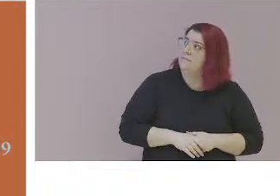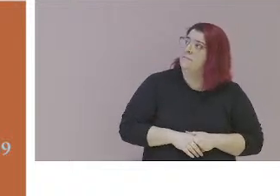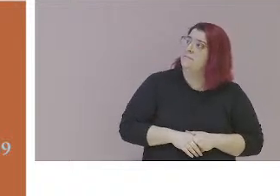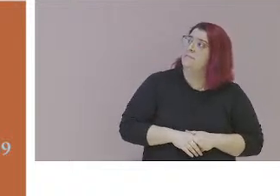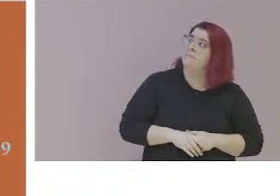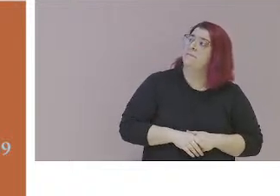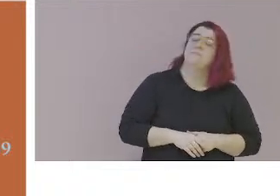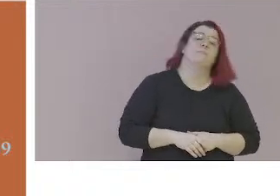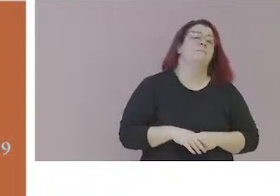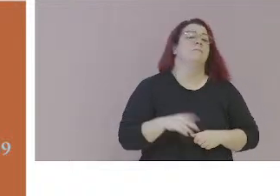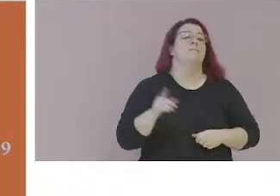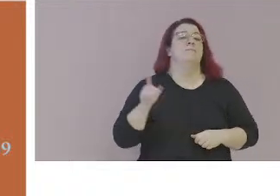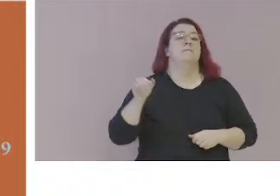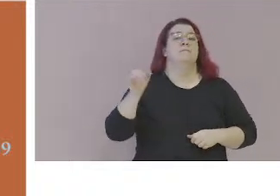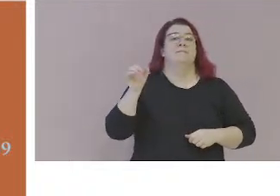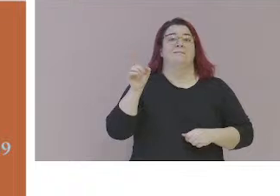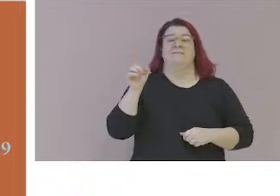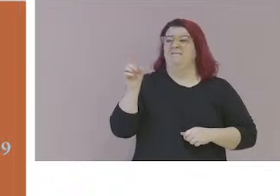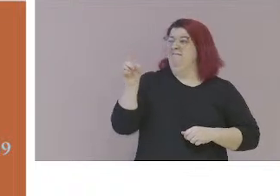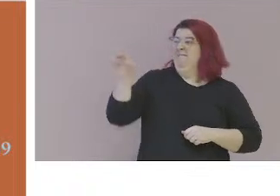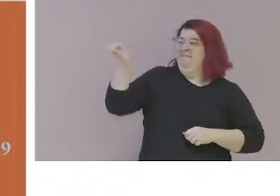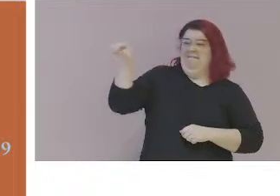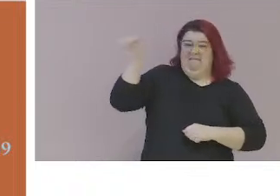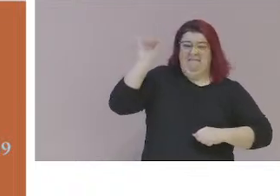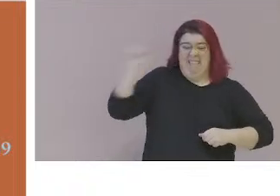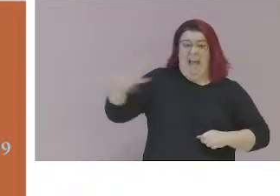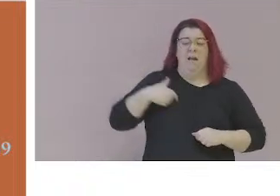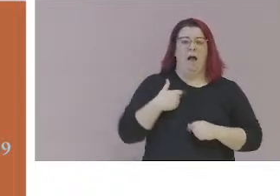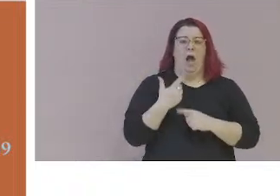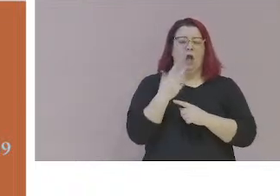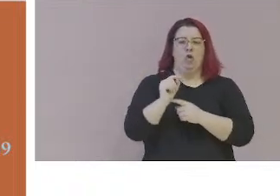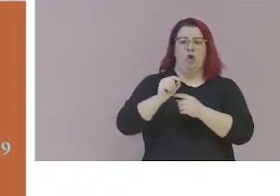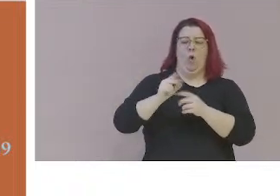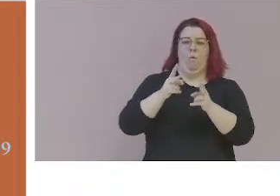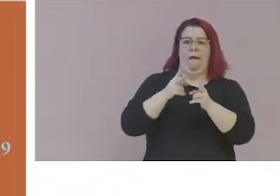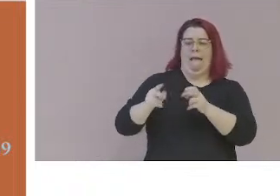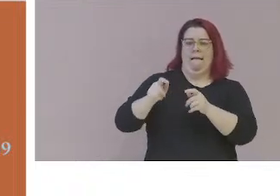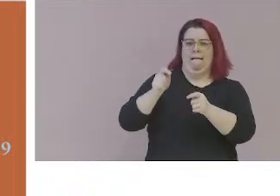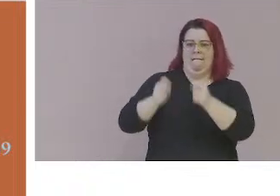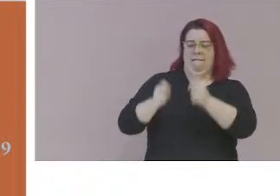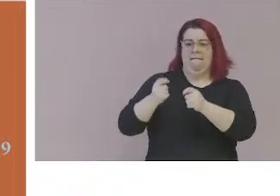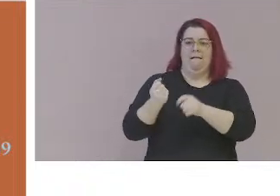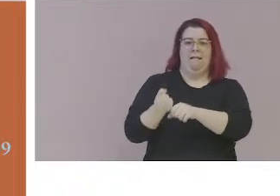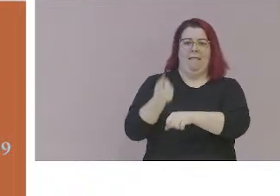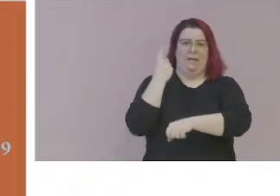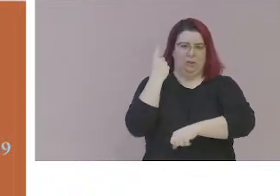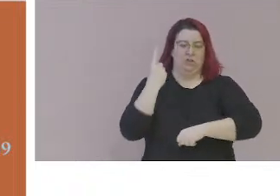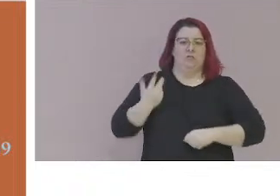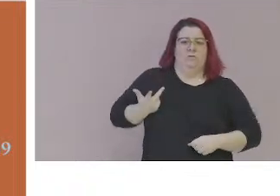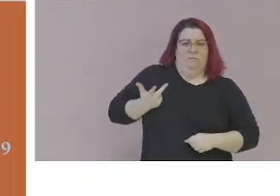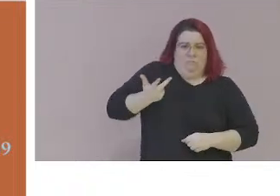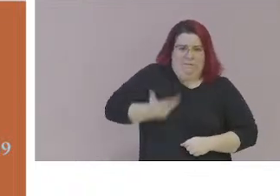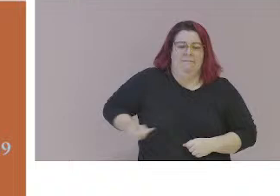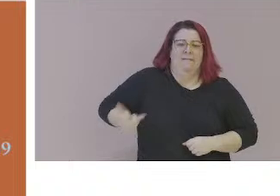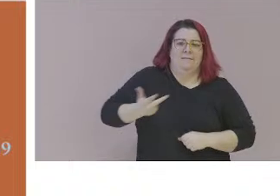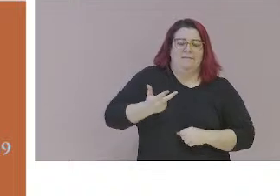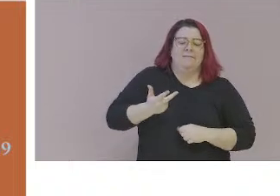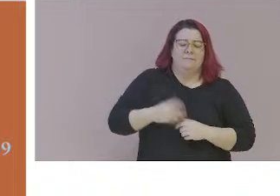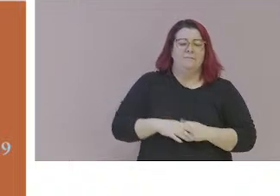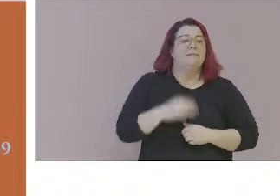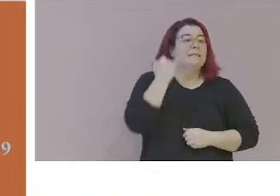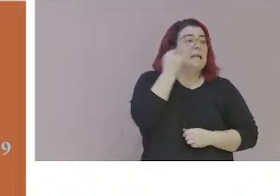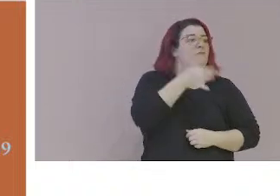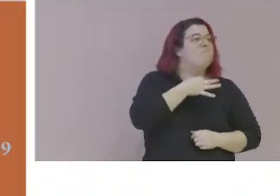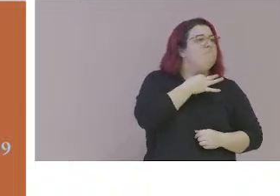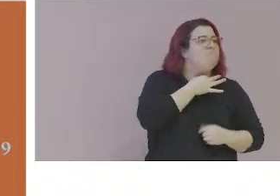that I co-edited last year on disability and the history of science with Jay Preet Verdi and Sarah Rose. If you're